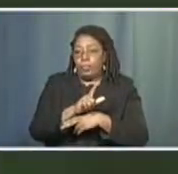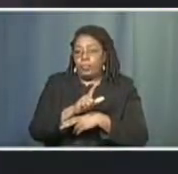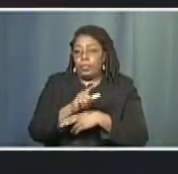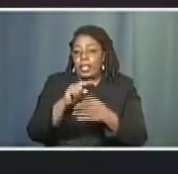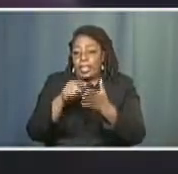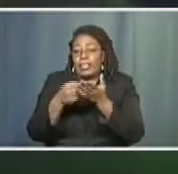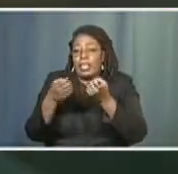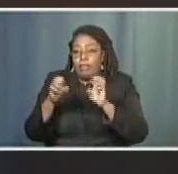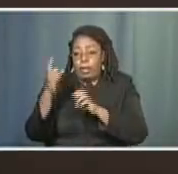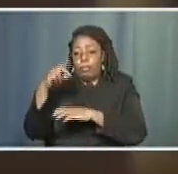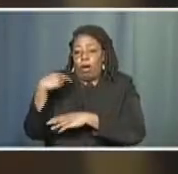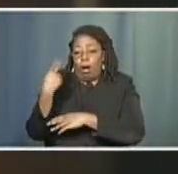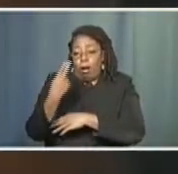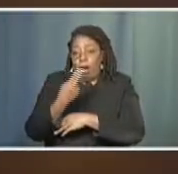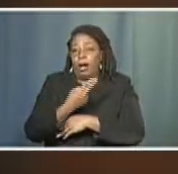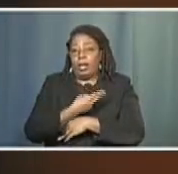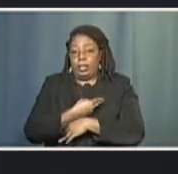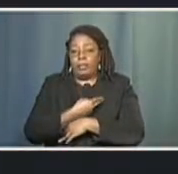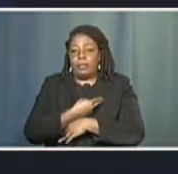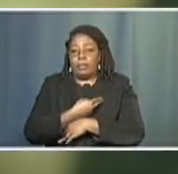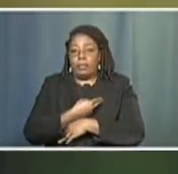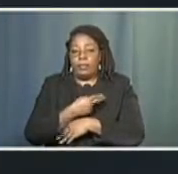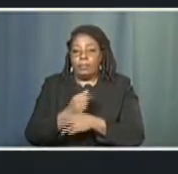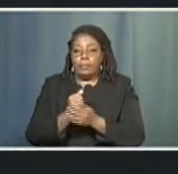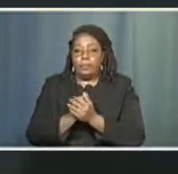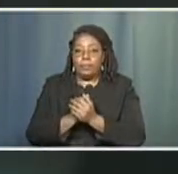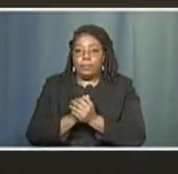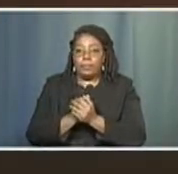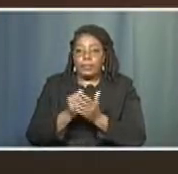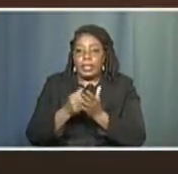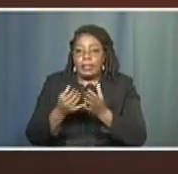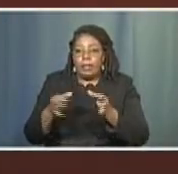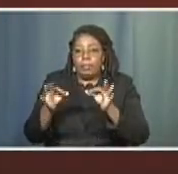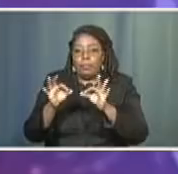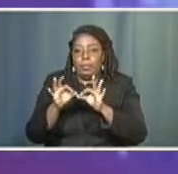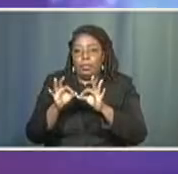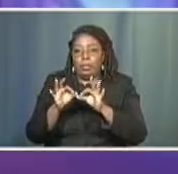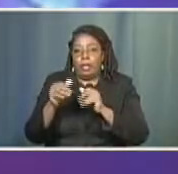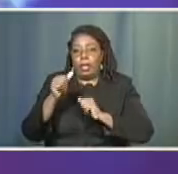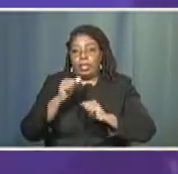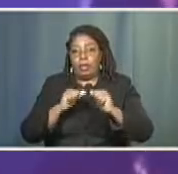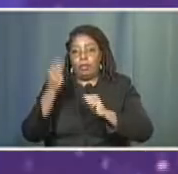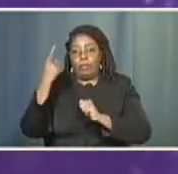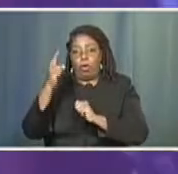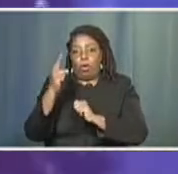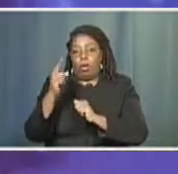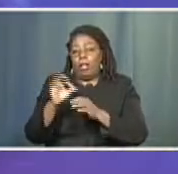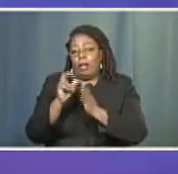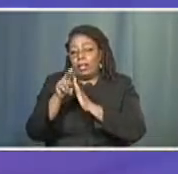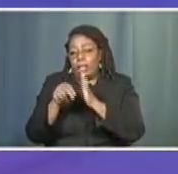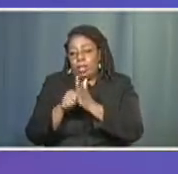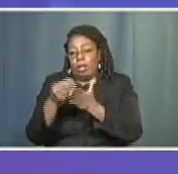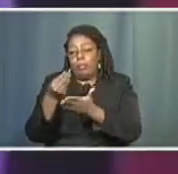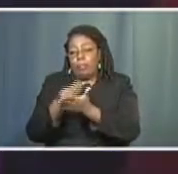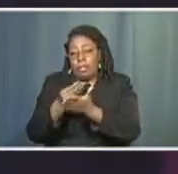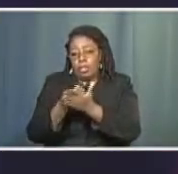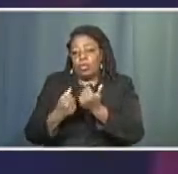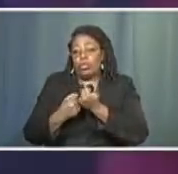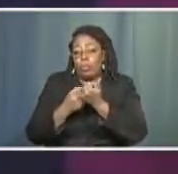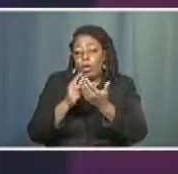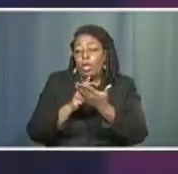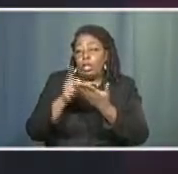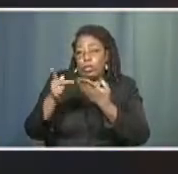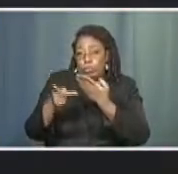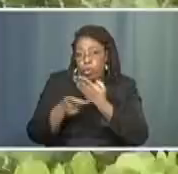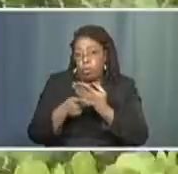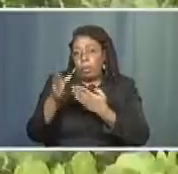event. And so for us, it's a key activity of the foundation in raising money to support its programming and